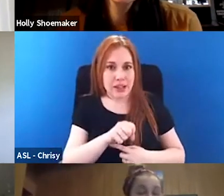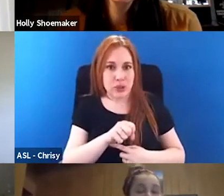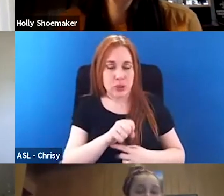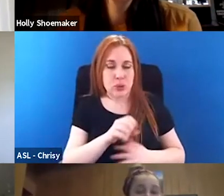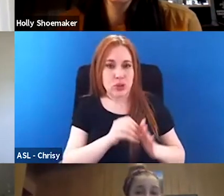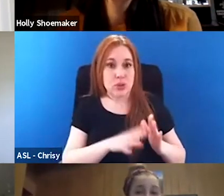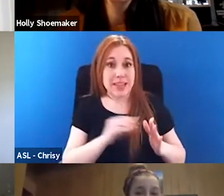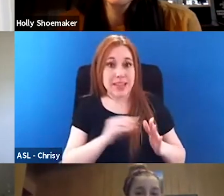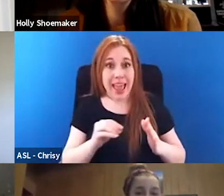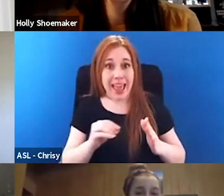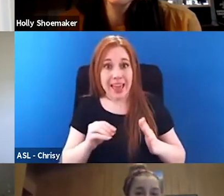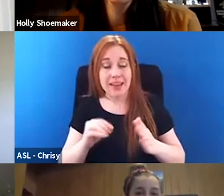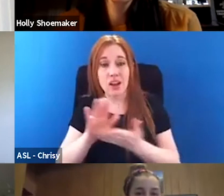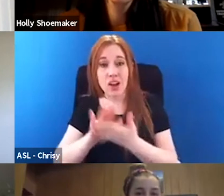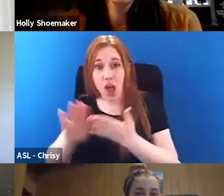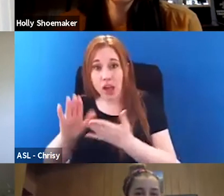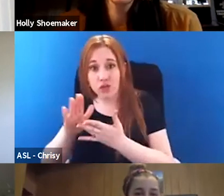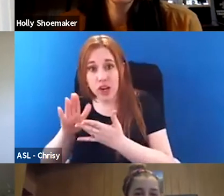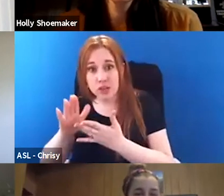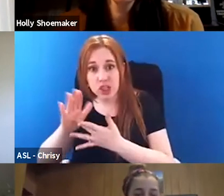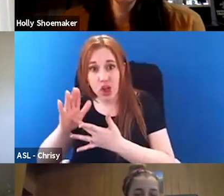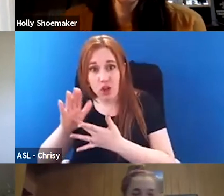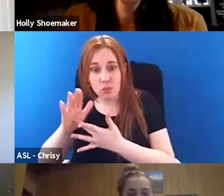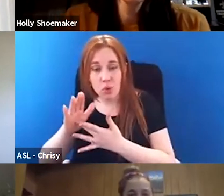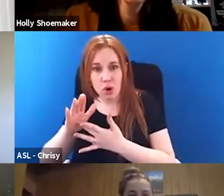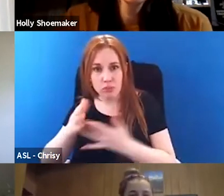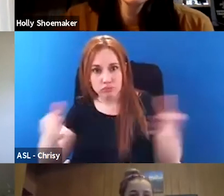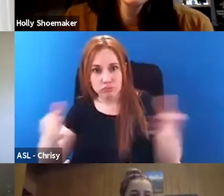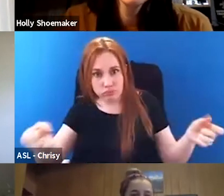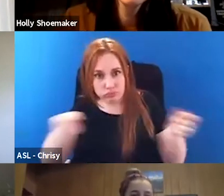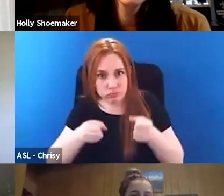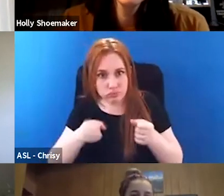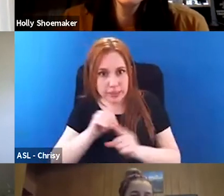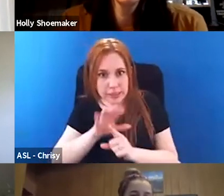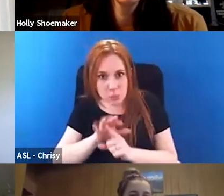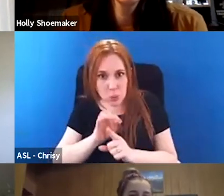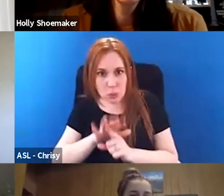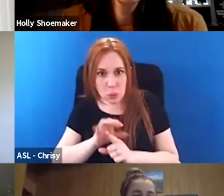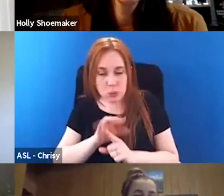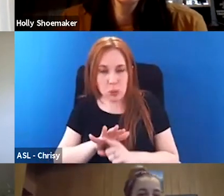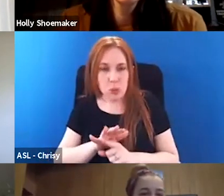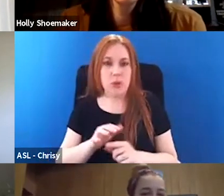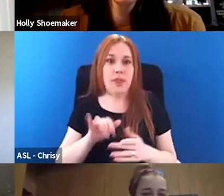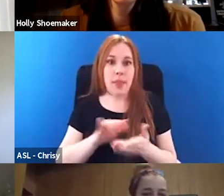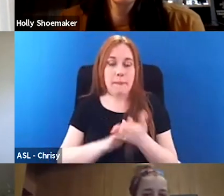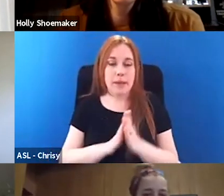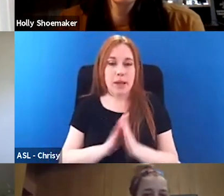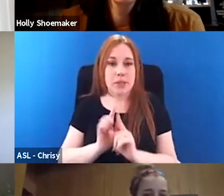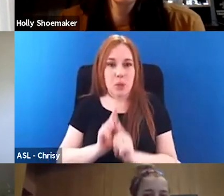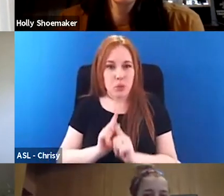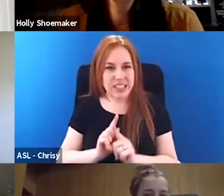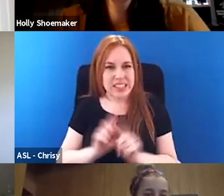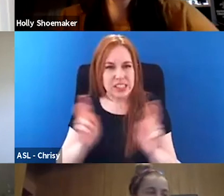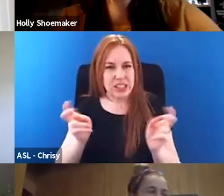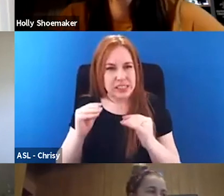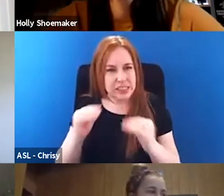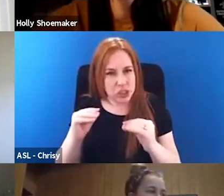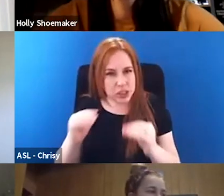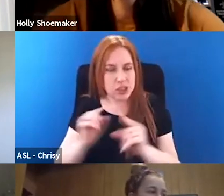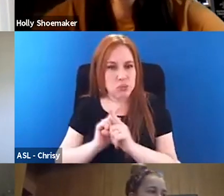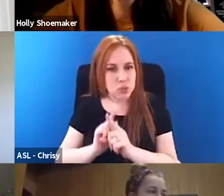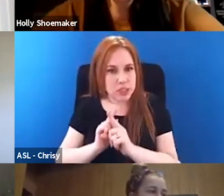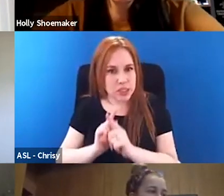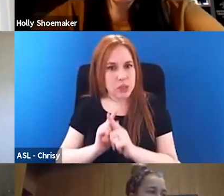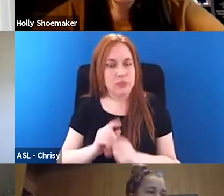freshman and sophomore years of college, to kind of give them exposure. And that becomes an apprenticeship of sort, right? So some of these students